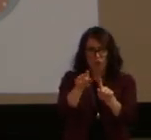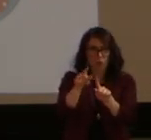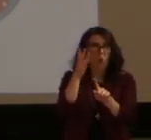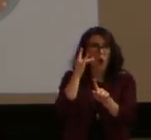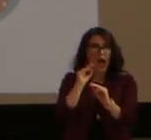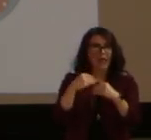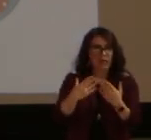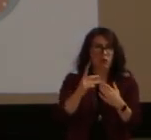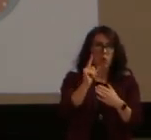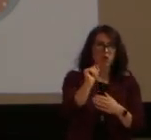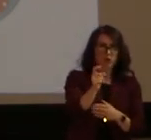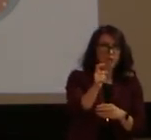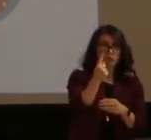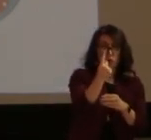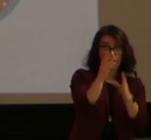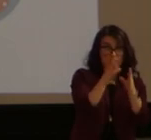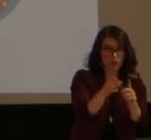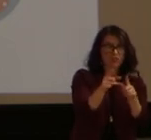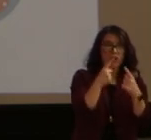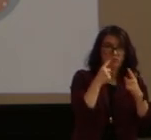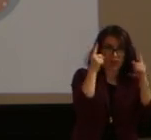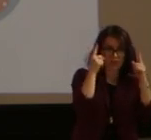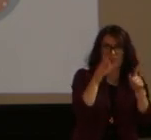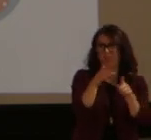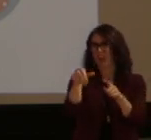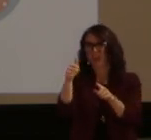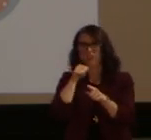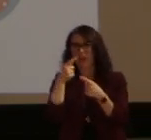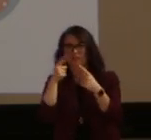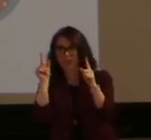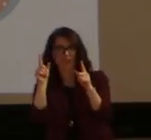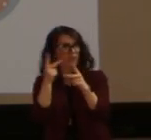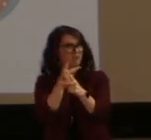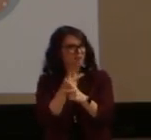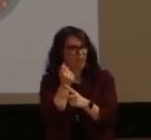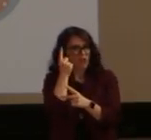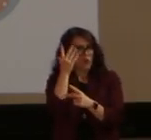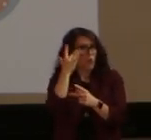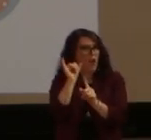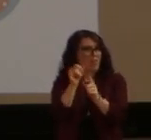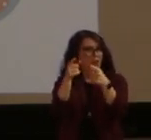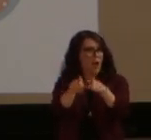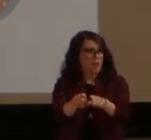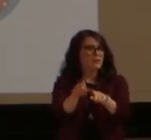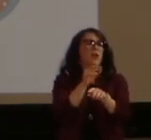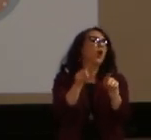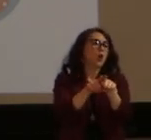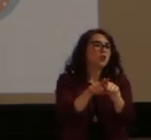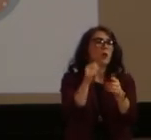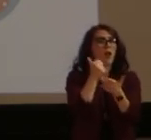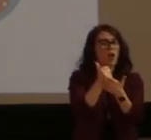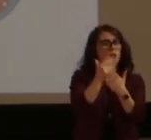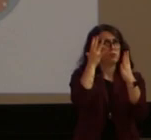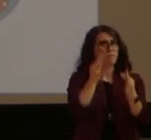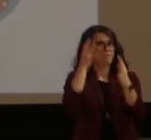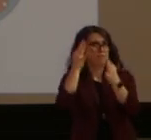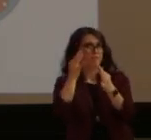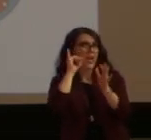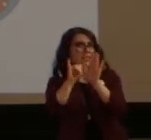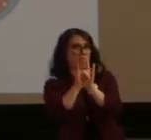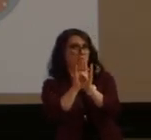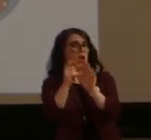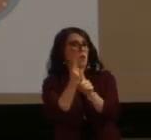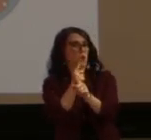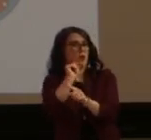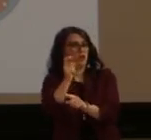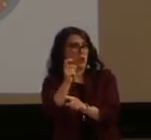treatments, and also to help develop more effective, personalized, and precise treatments based on us as unique